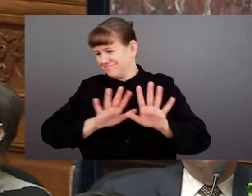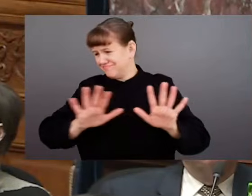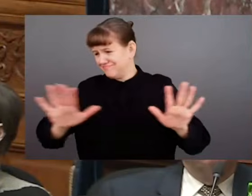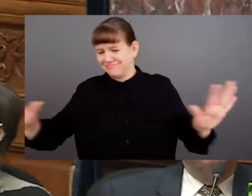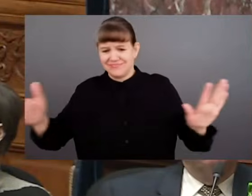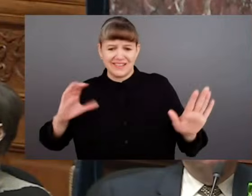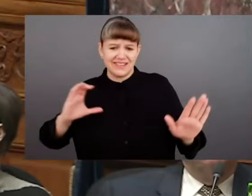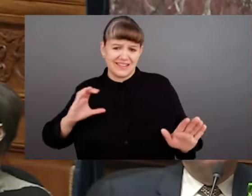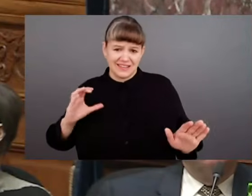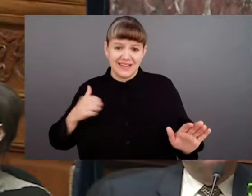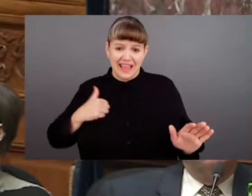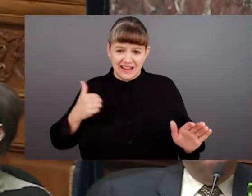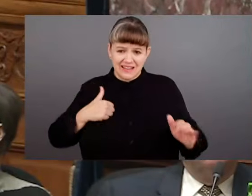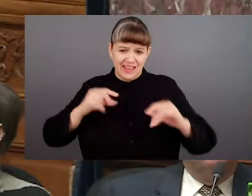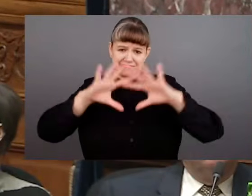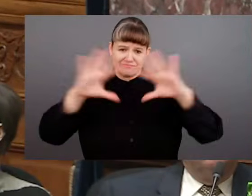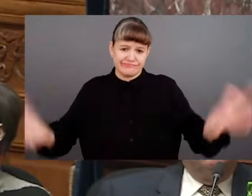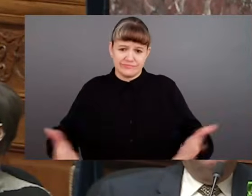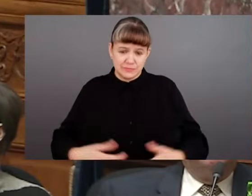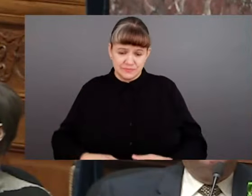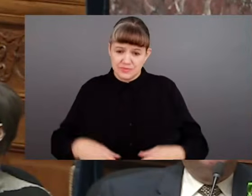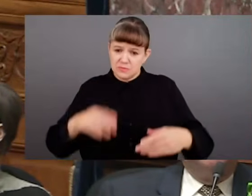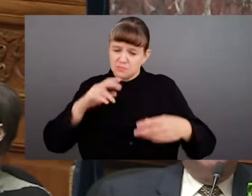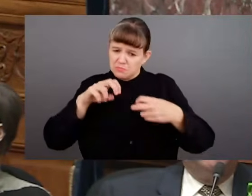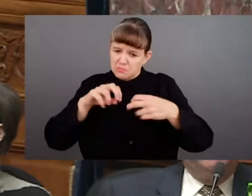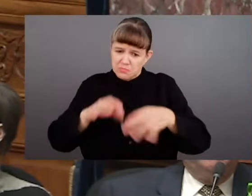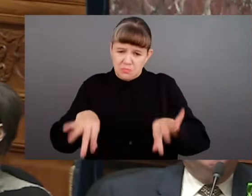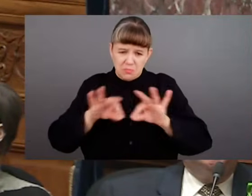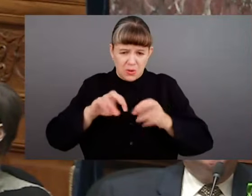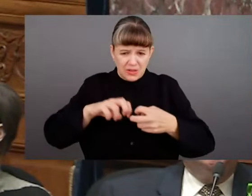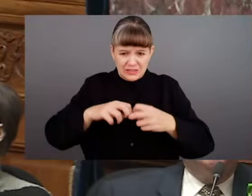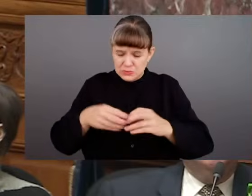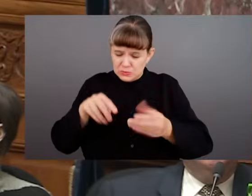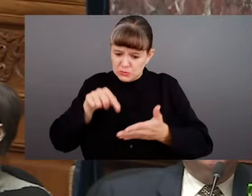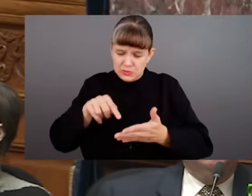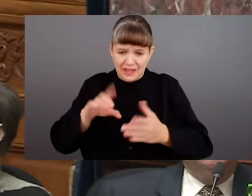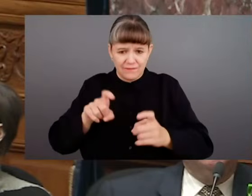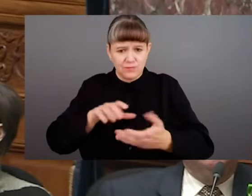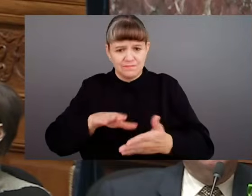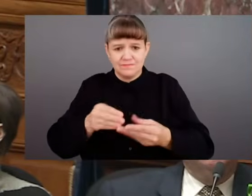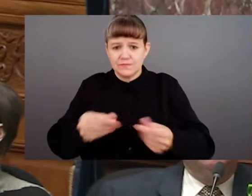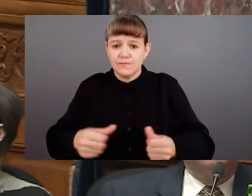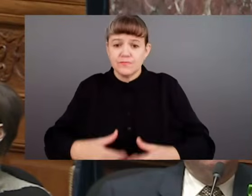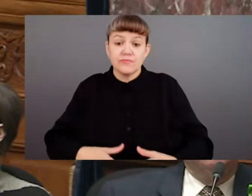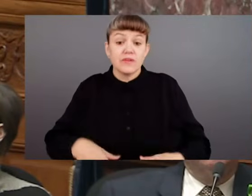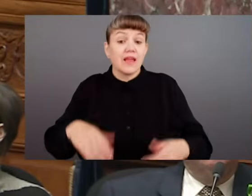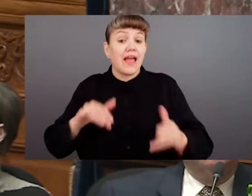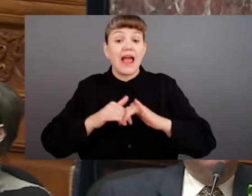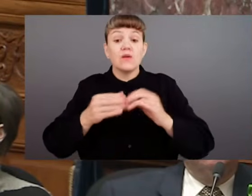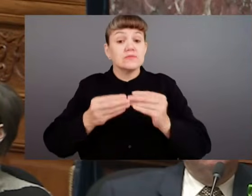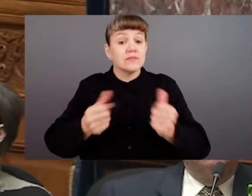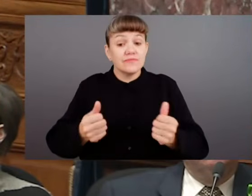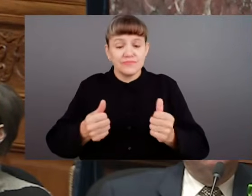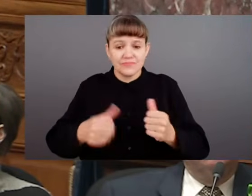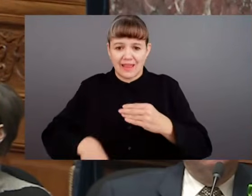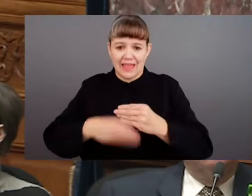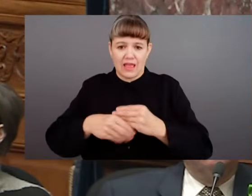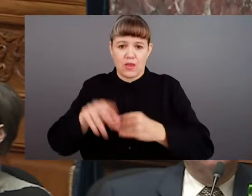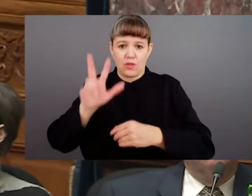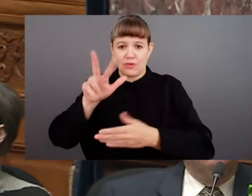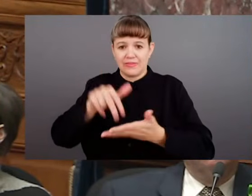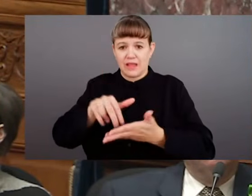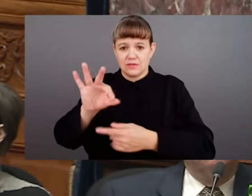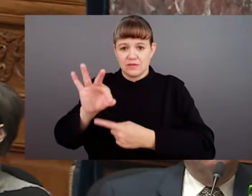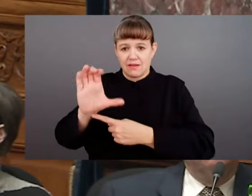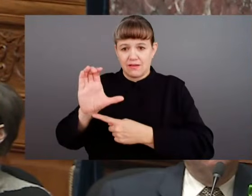Our government's plan to address homelessness adds 3,900 new supportive housing units and 240 complex